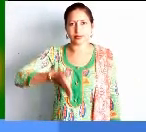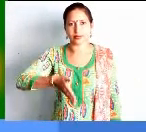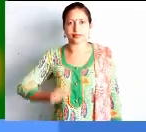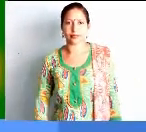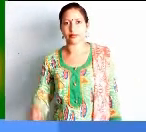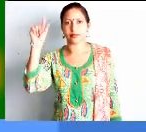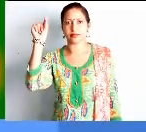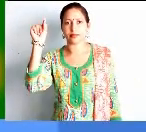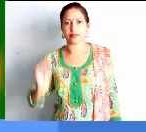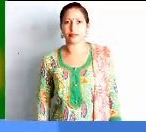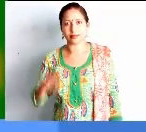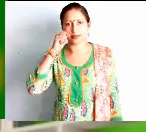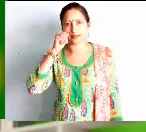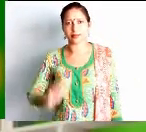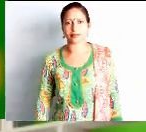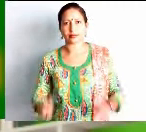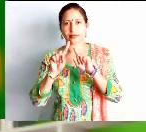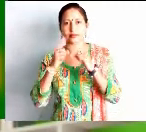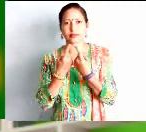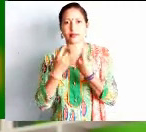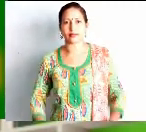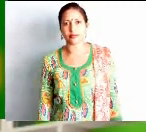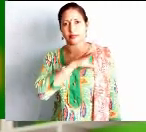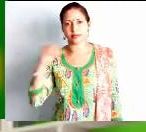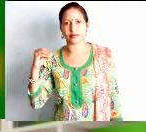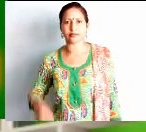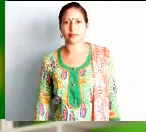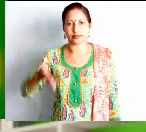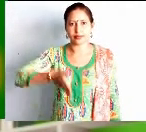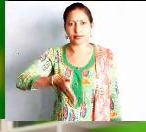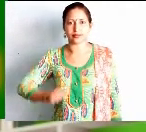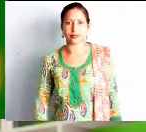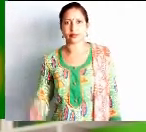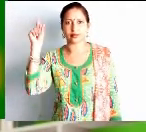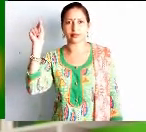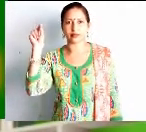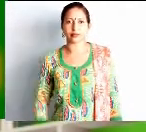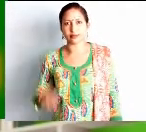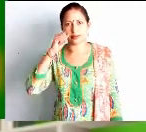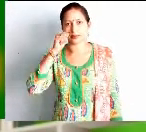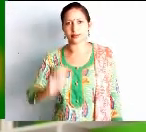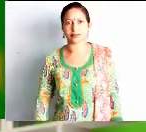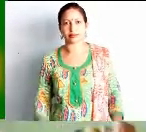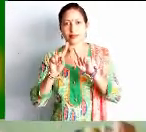This is Jack's room. And this is Joe's room.